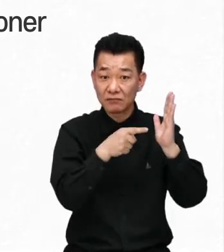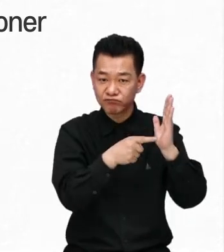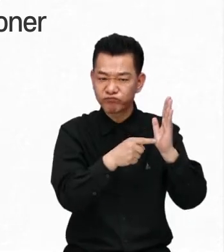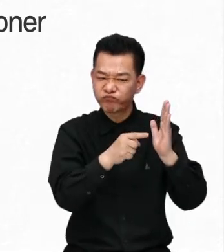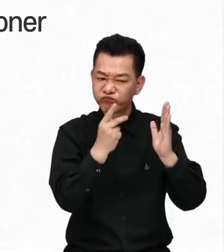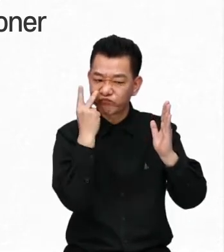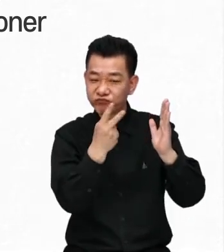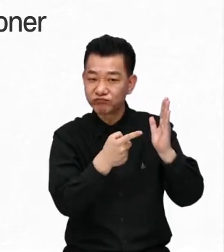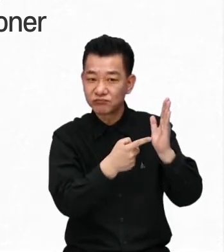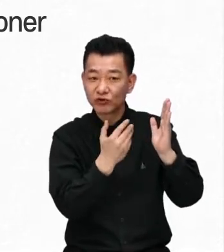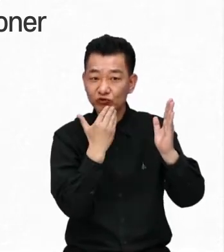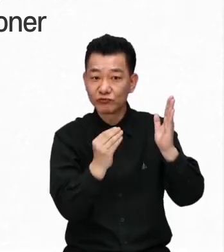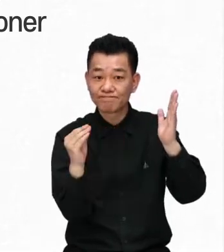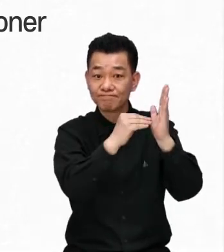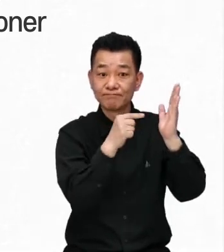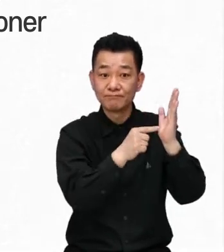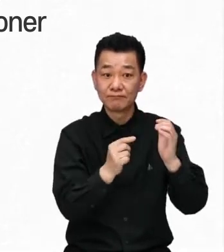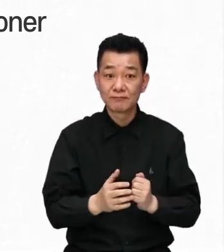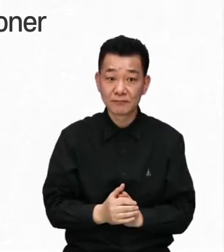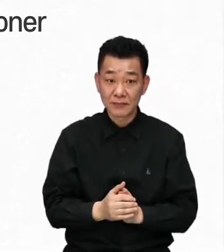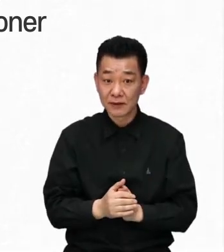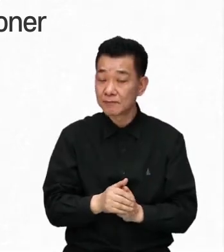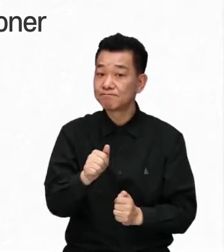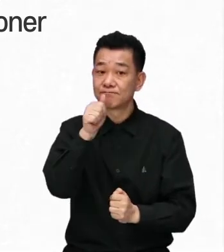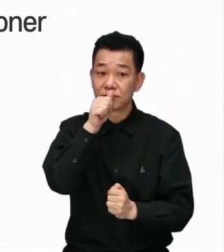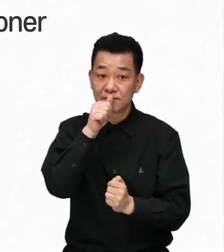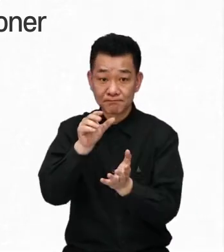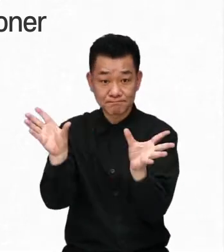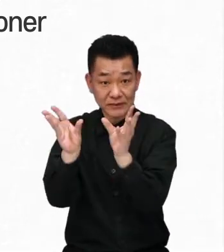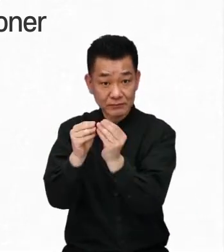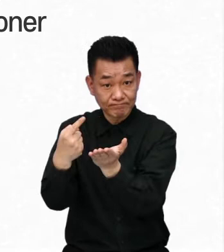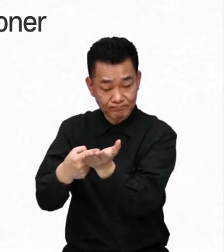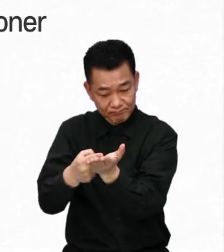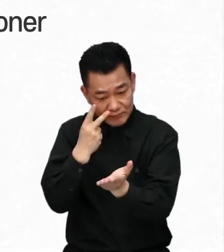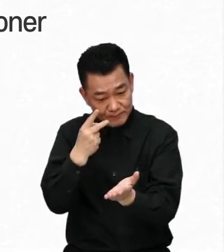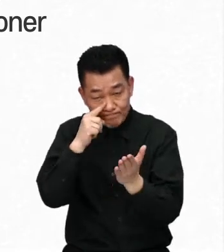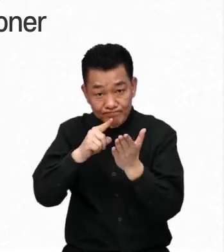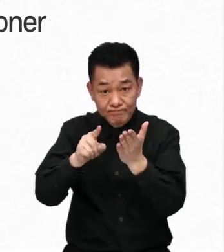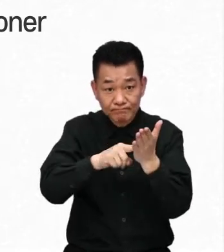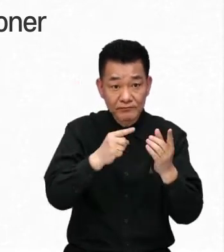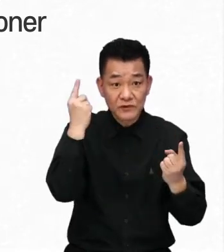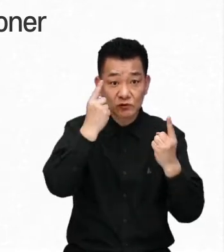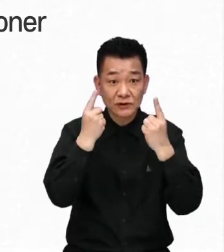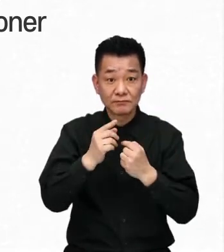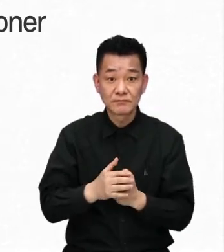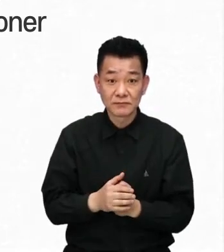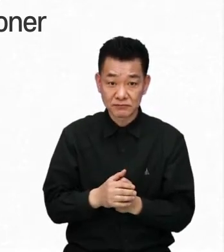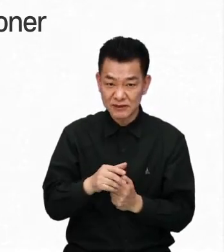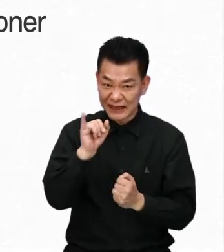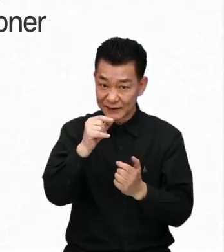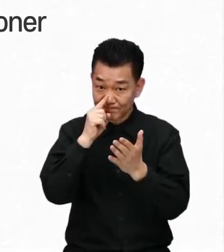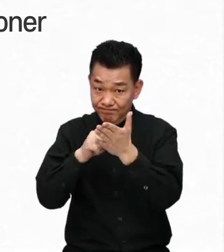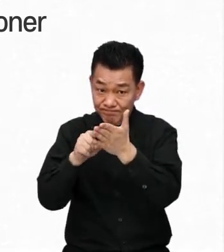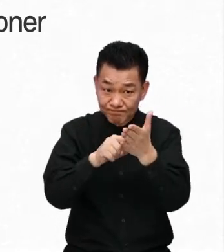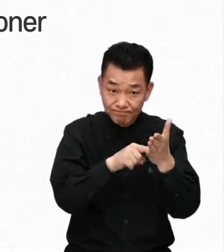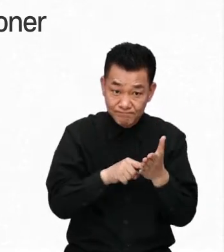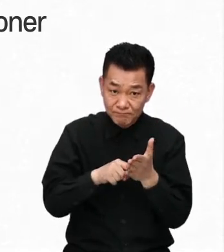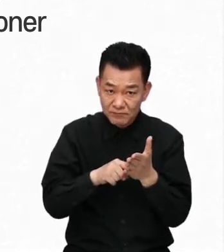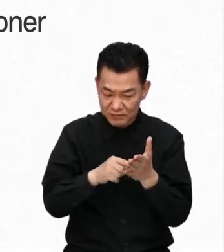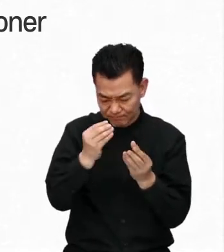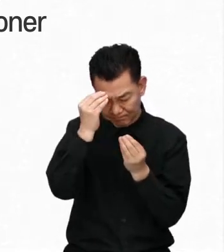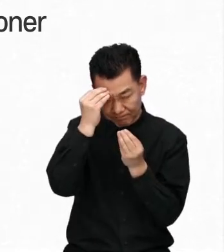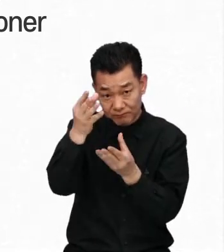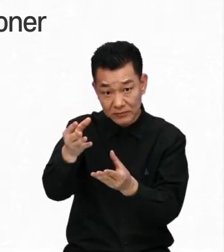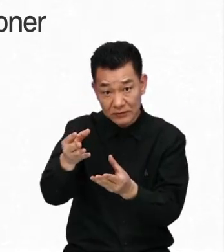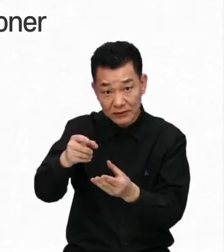in the Article 5. So is it carried out through a closed meeting? I imagine proper information is